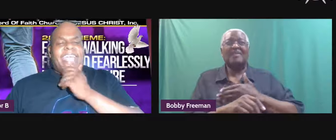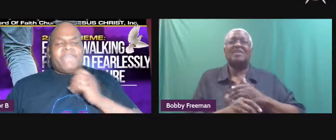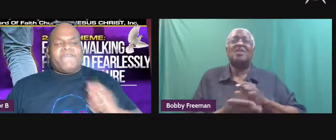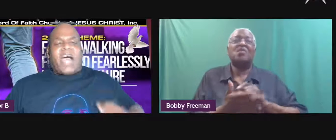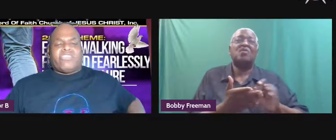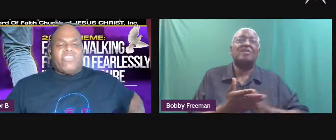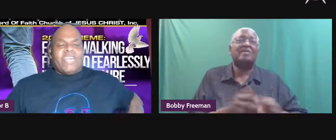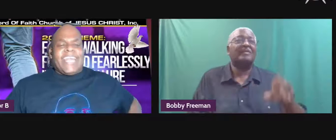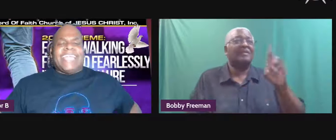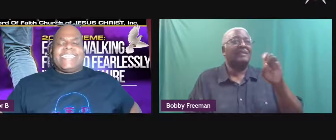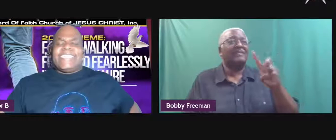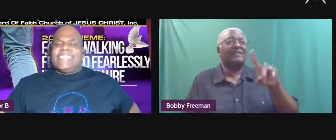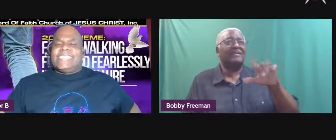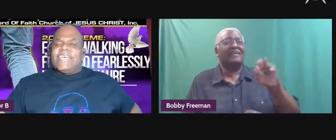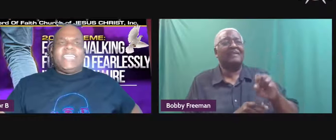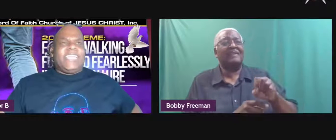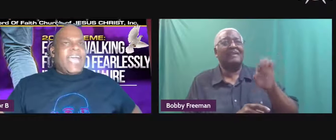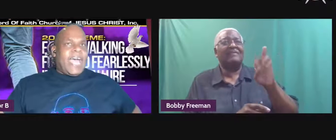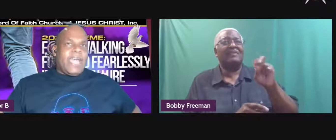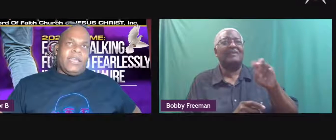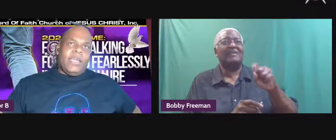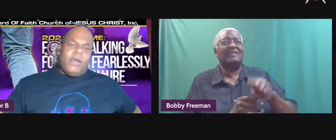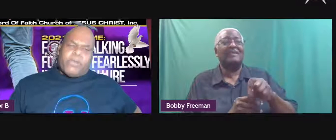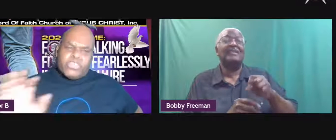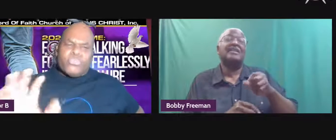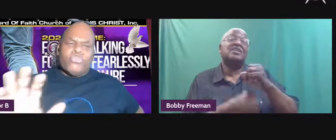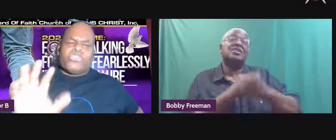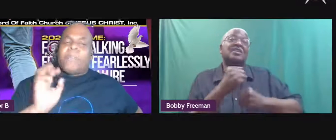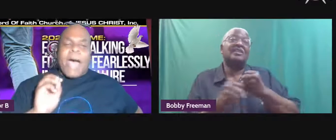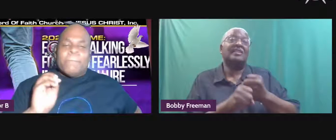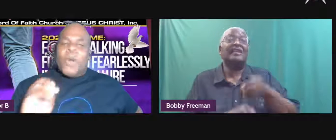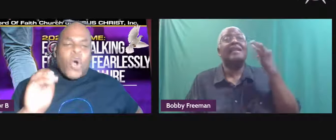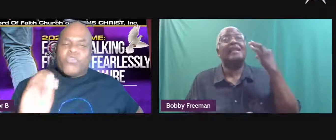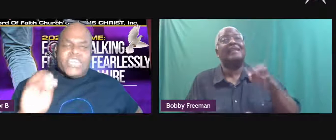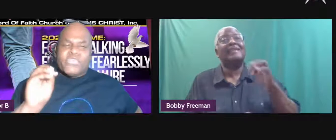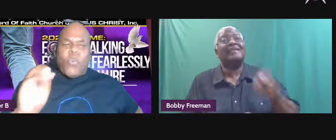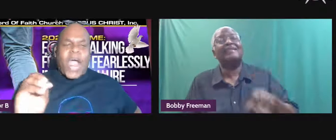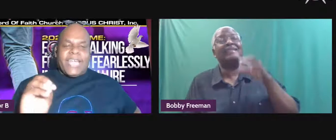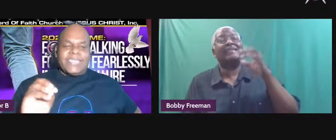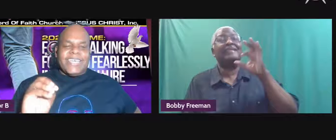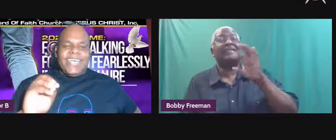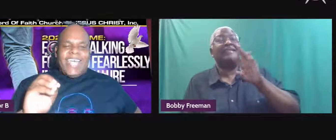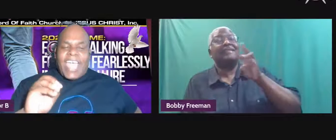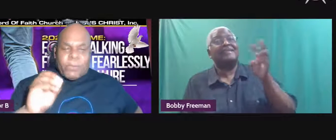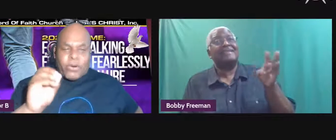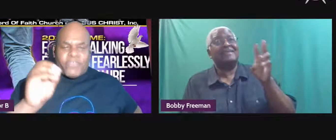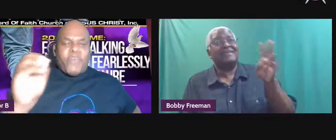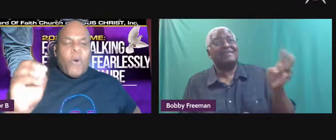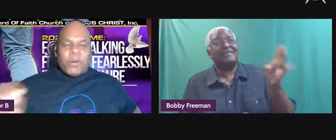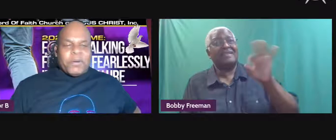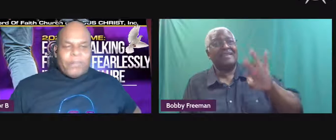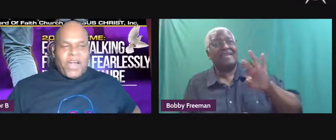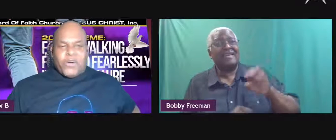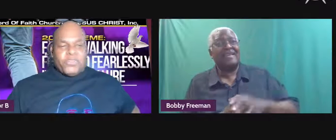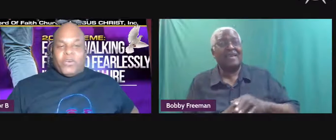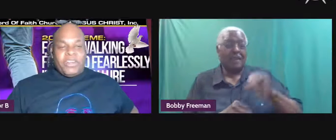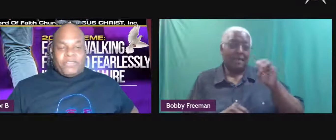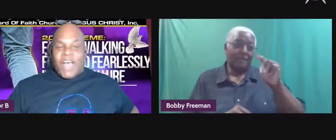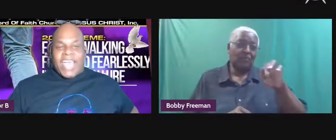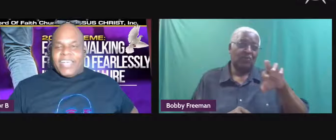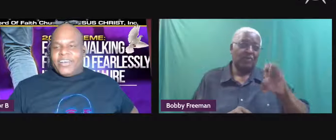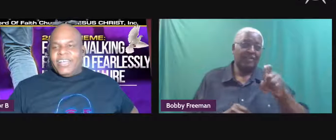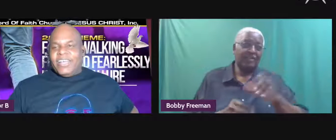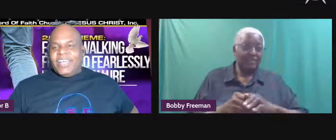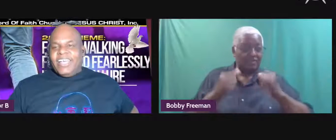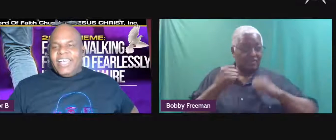by Dave Foster in 1979, produced by Maurice White, and performed by Earth, Wind,